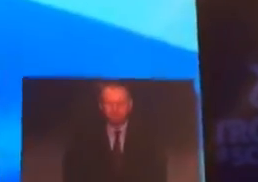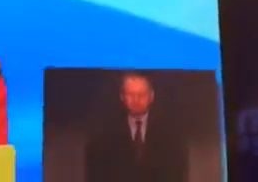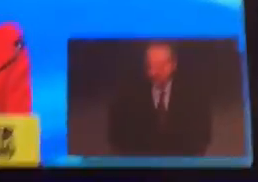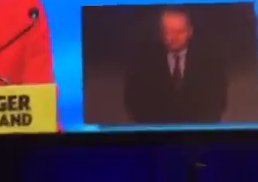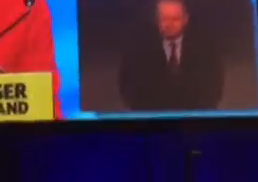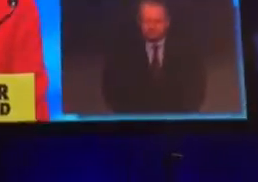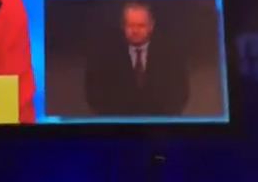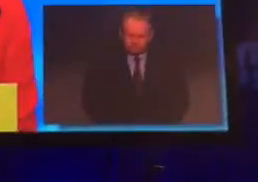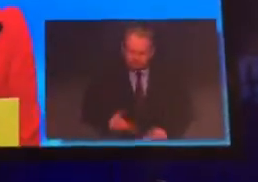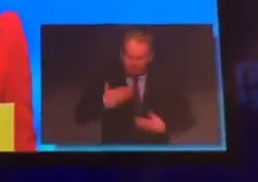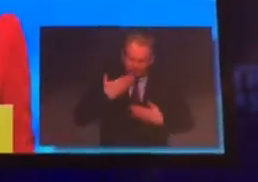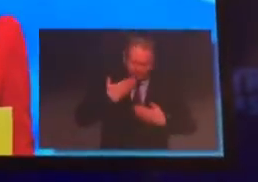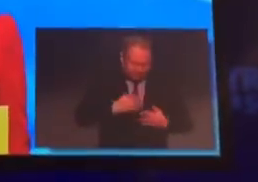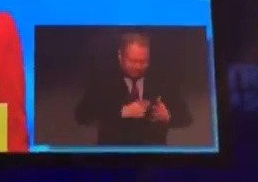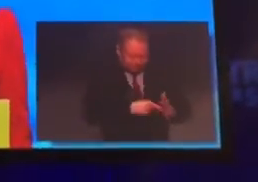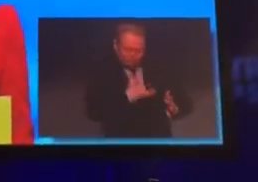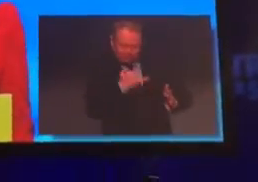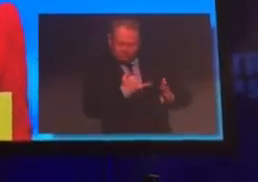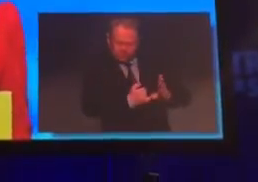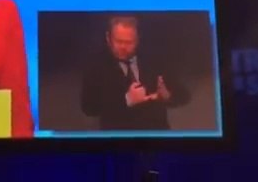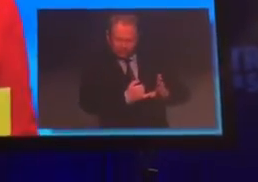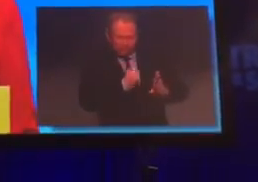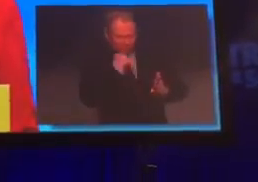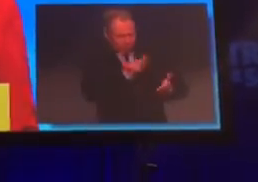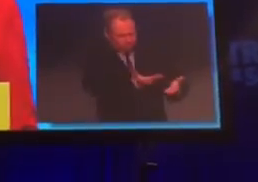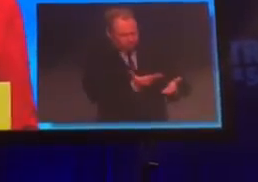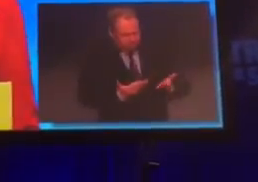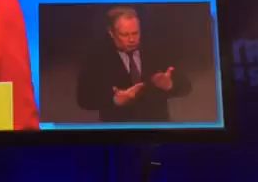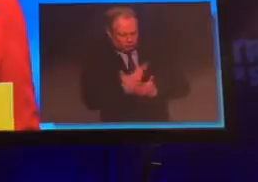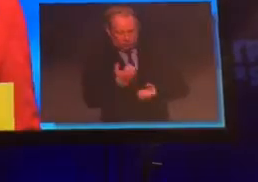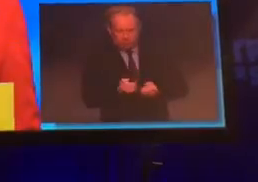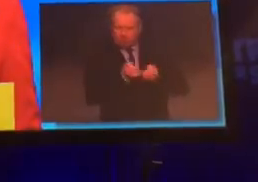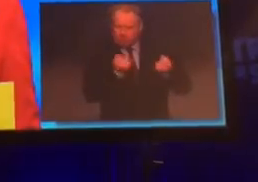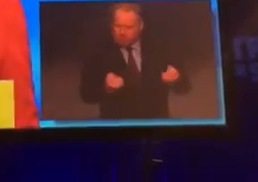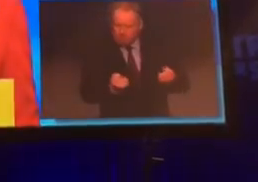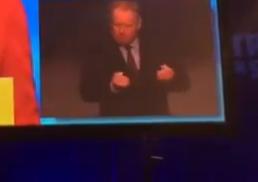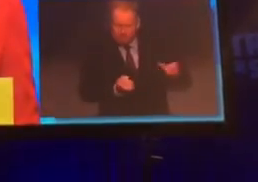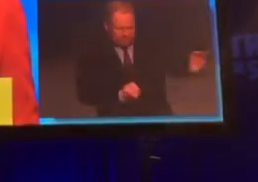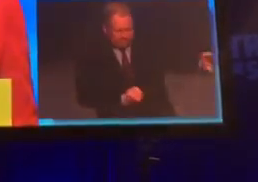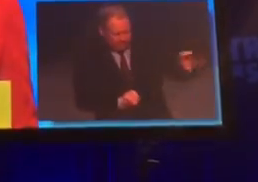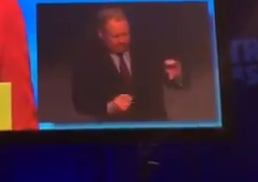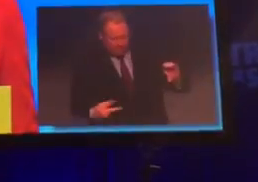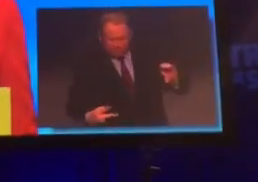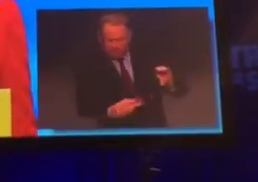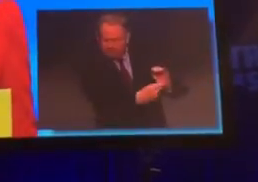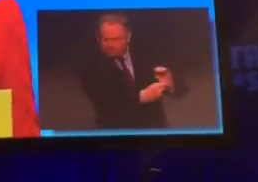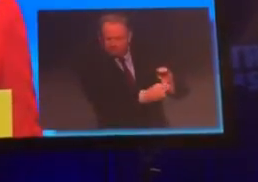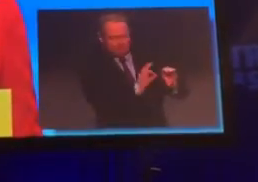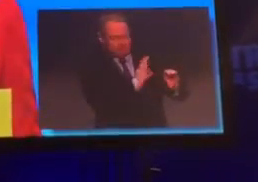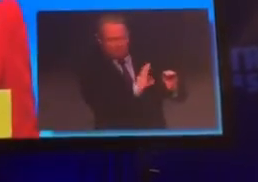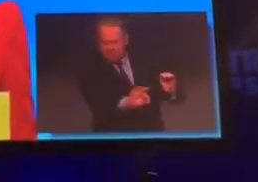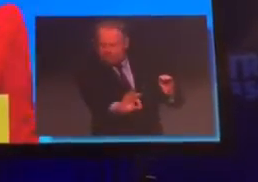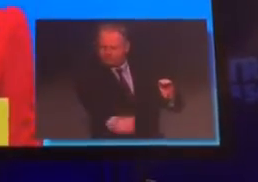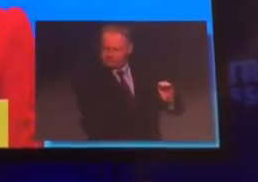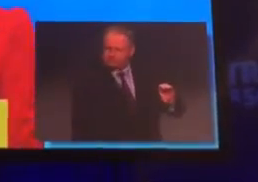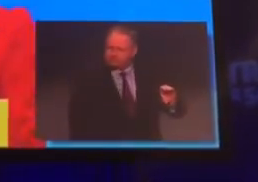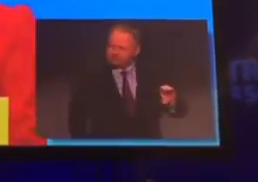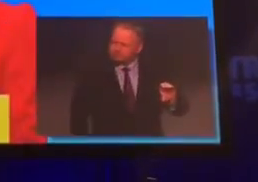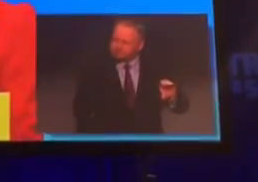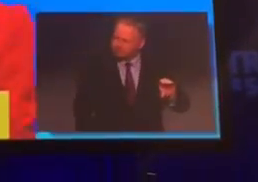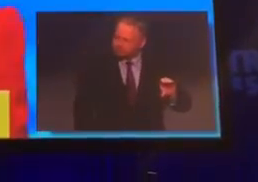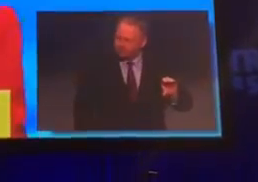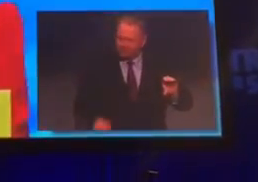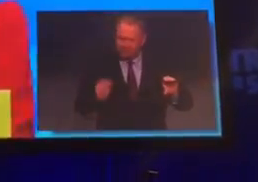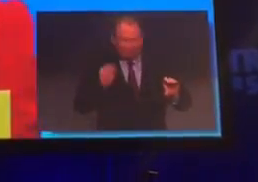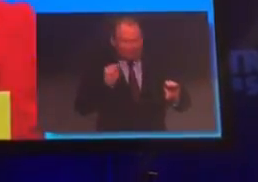Thanks to John Swinney, these powers will now come to Scotland without a single penny being lost to Scotland's budget.